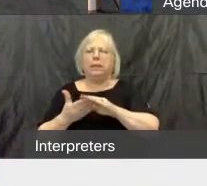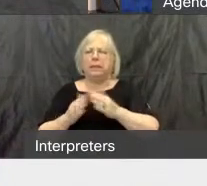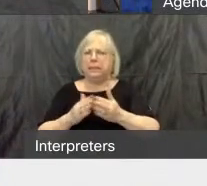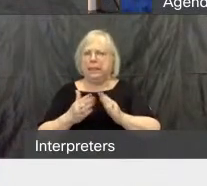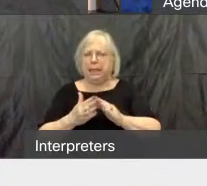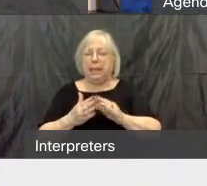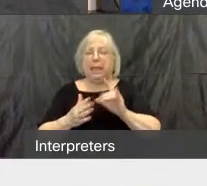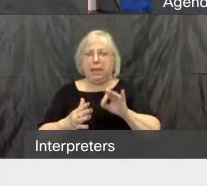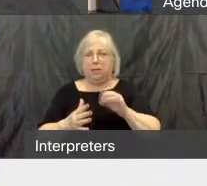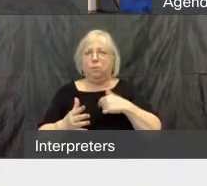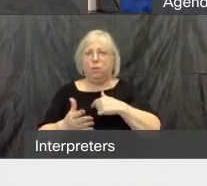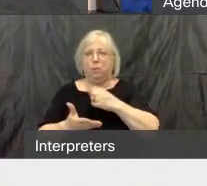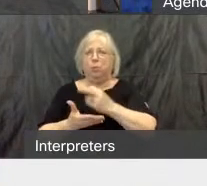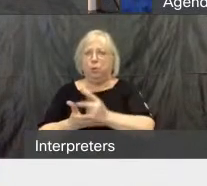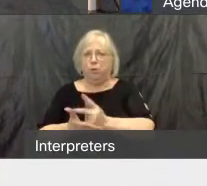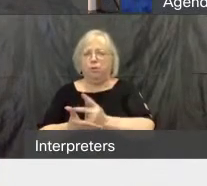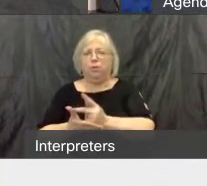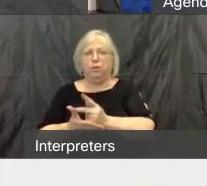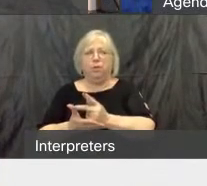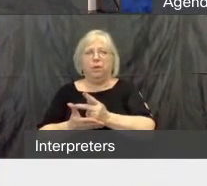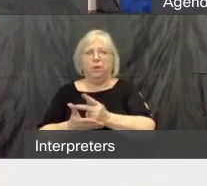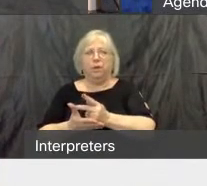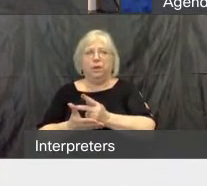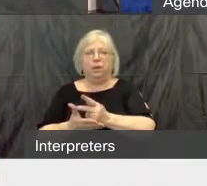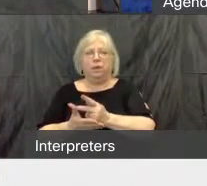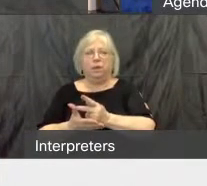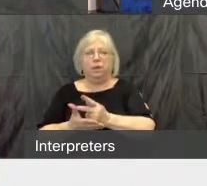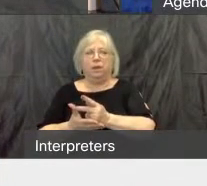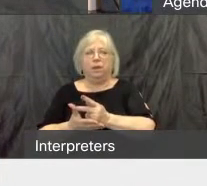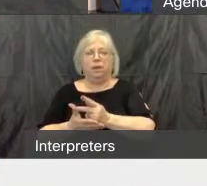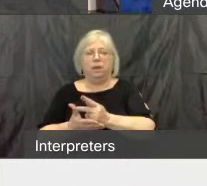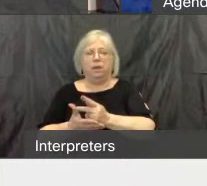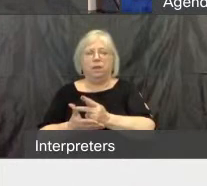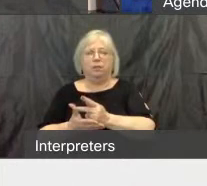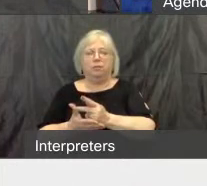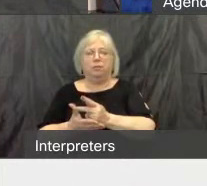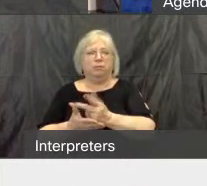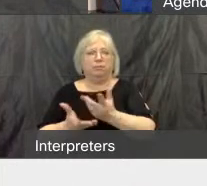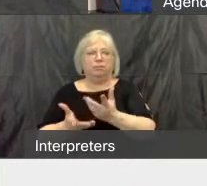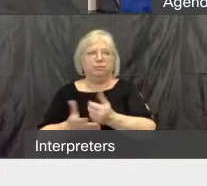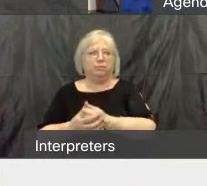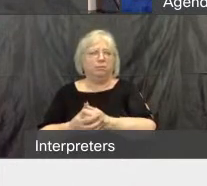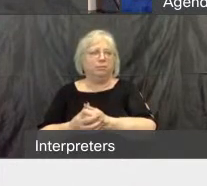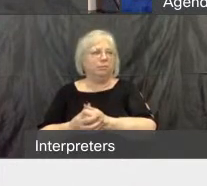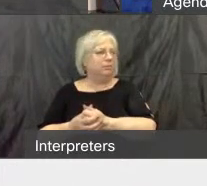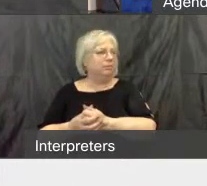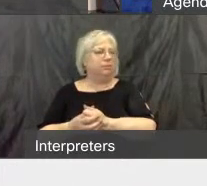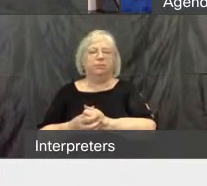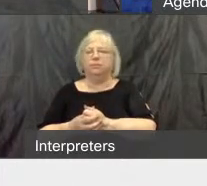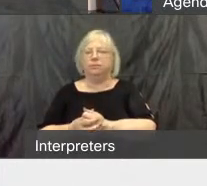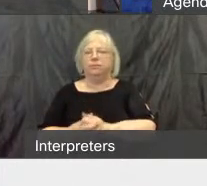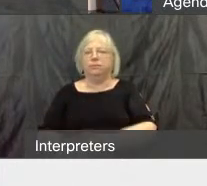city if this is approved along with the renewal terms.